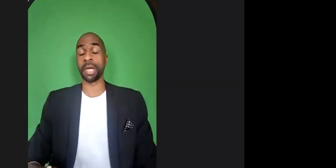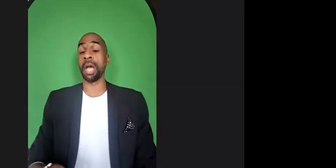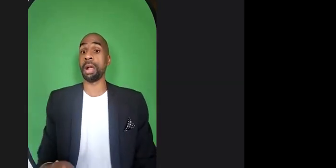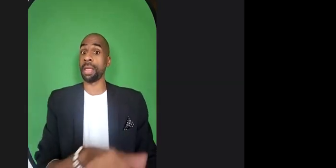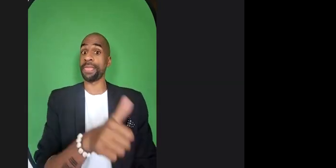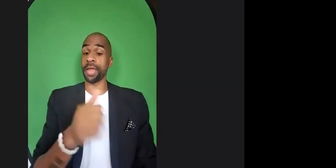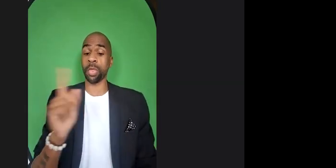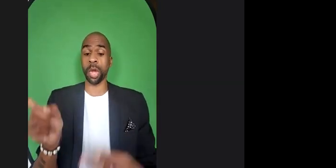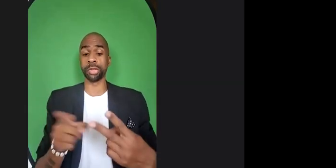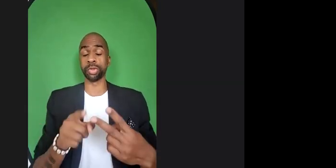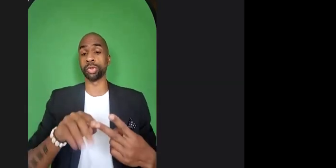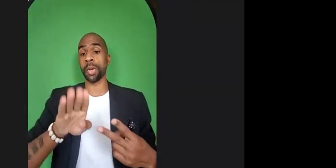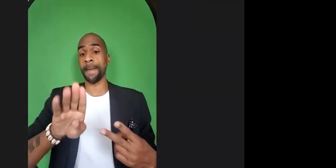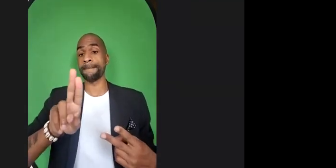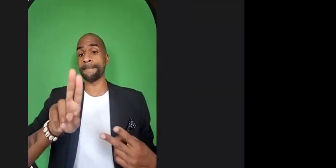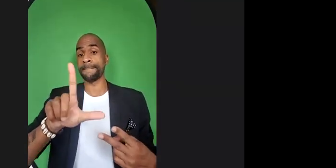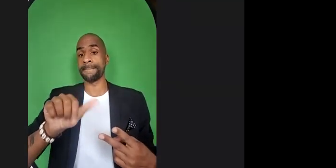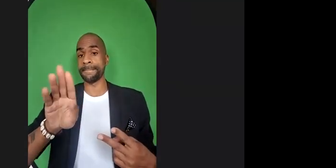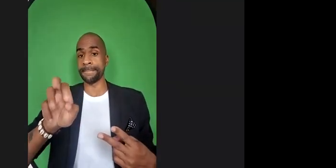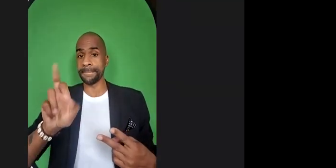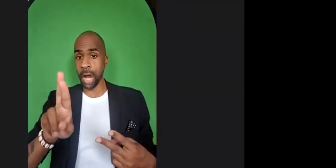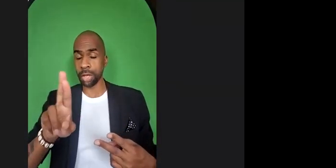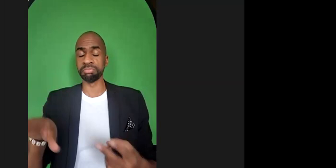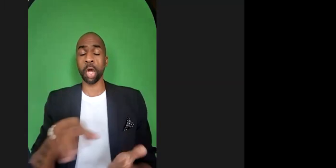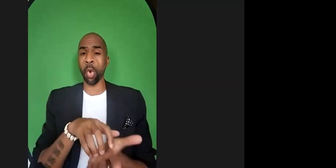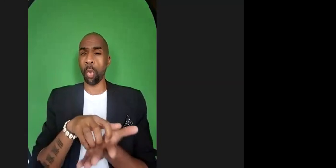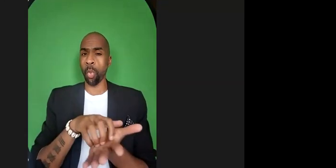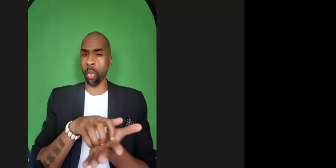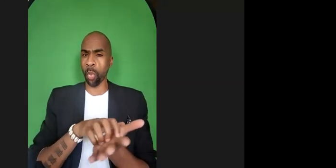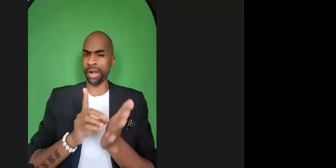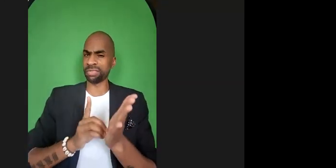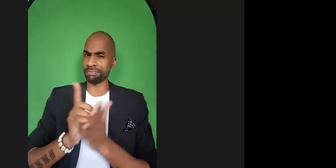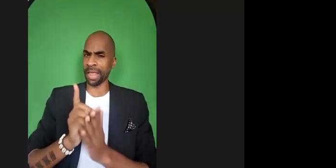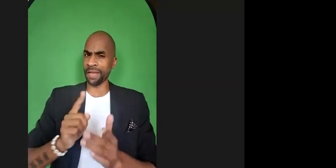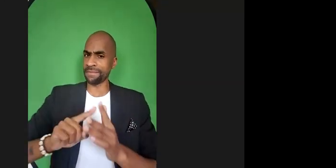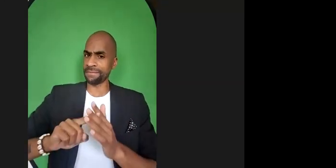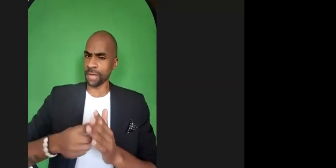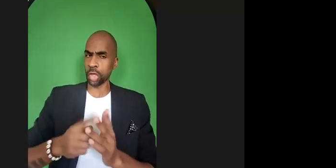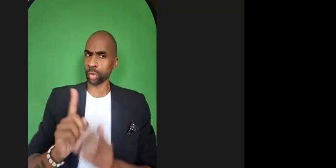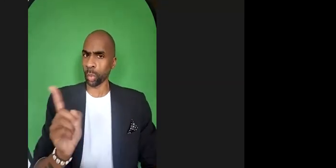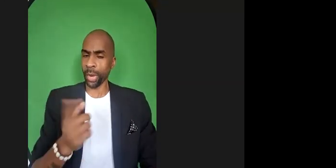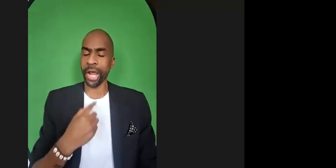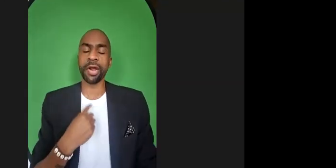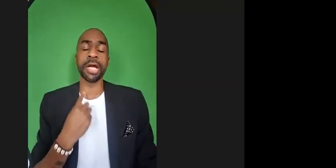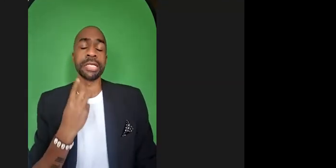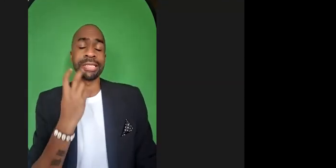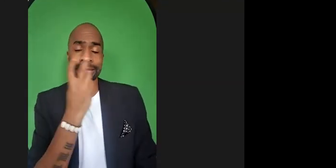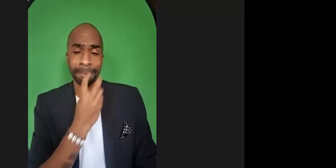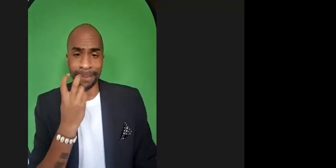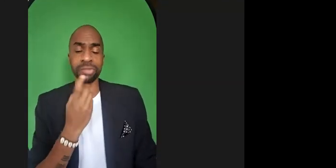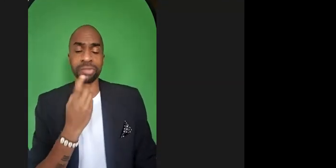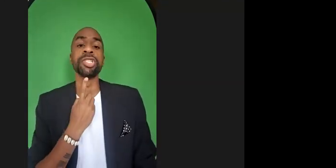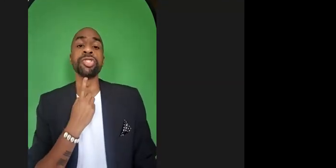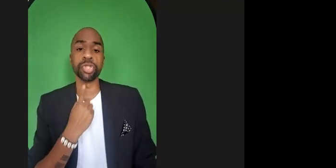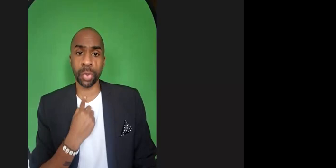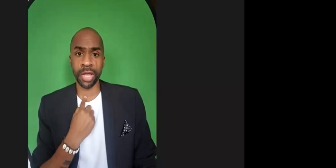less common, but where the weakness develops first in the muscles of speech and swallowing. So they may first